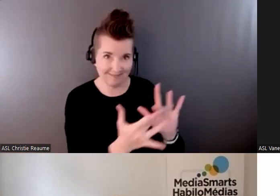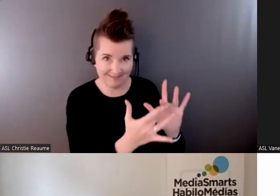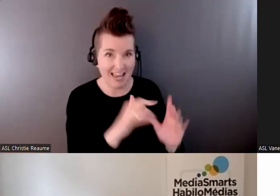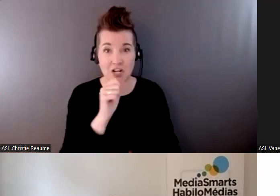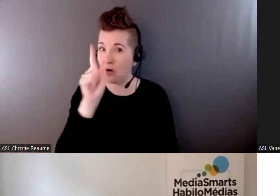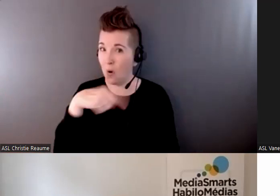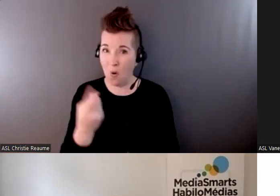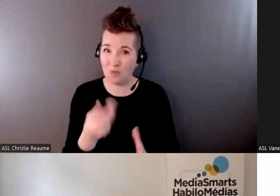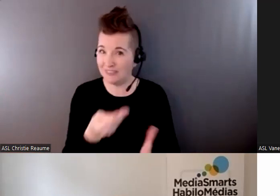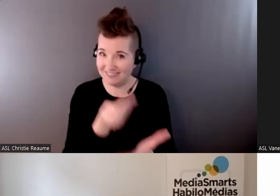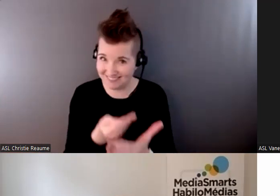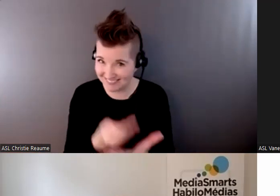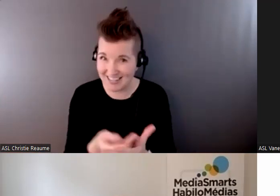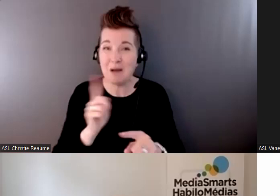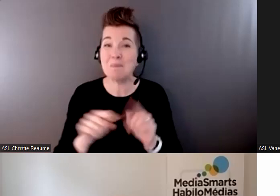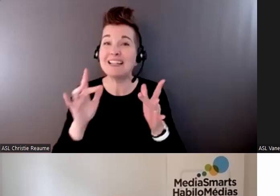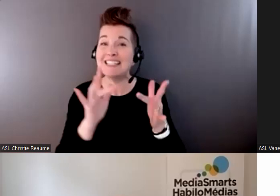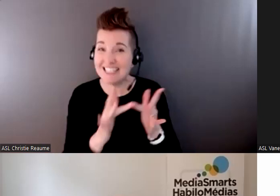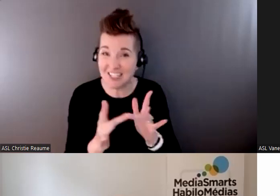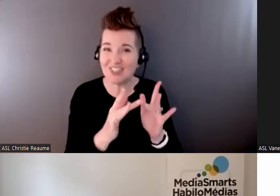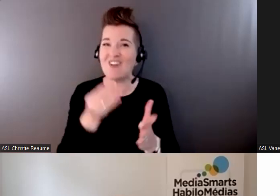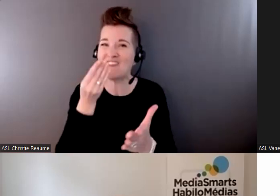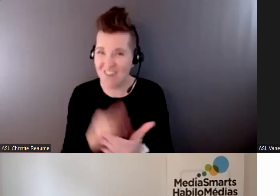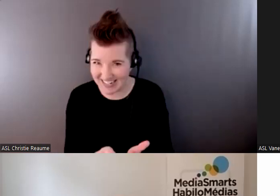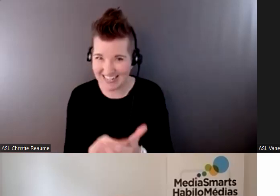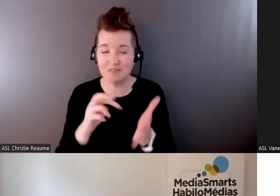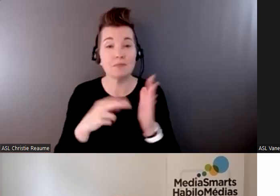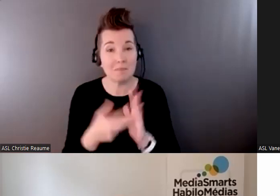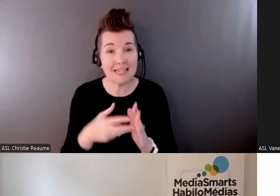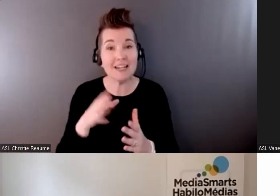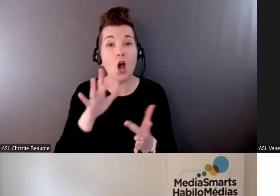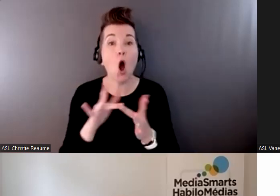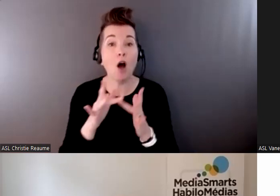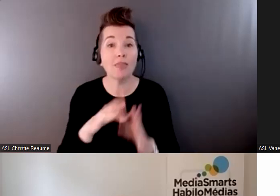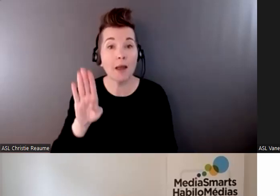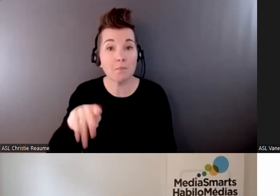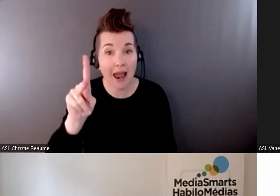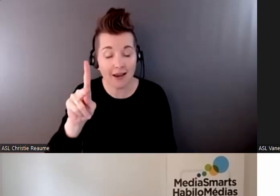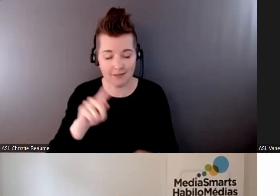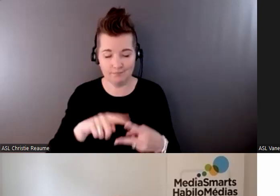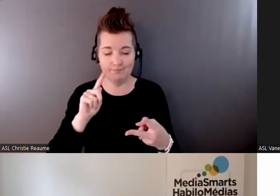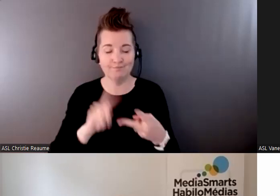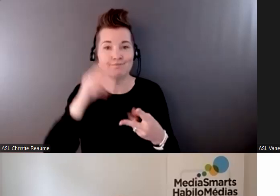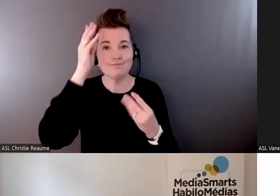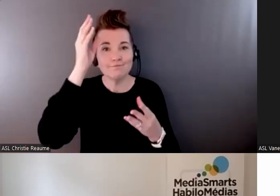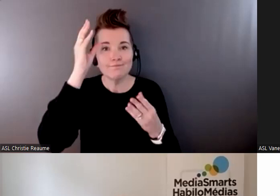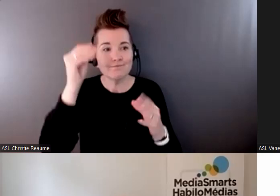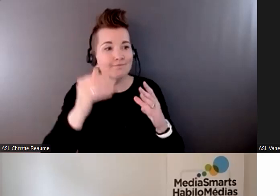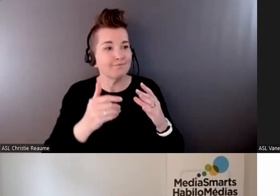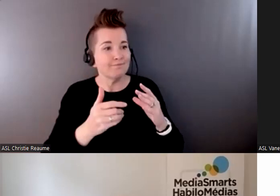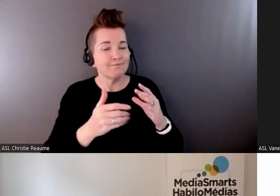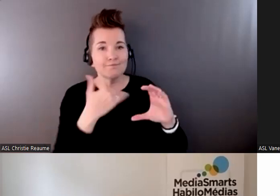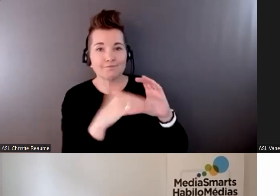but digital Financial so when you're dealing with things like online banking maybe sending information back and forth to your